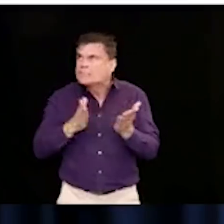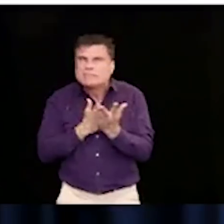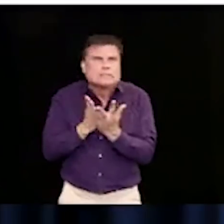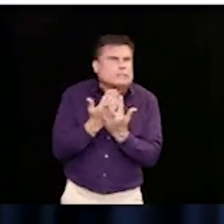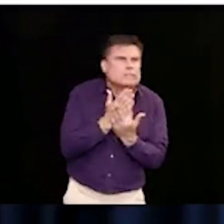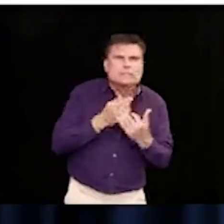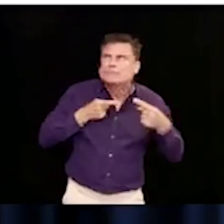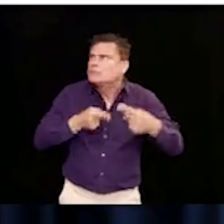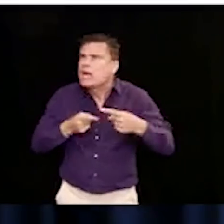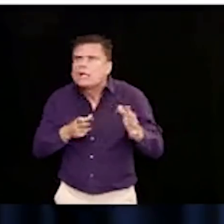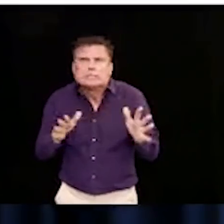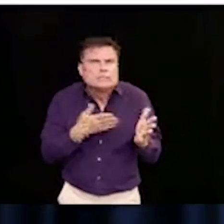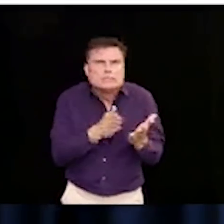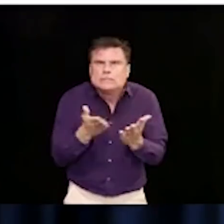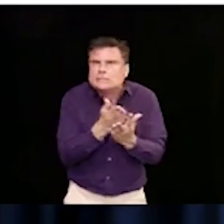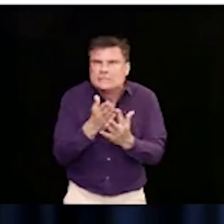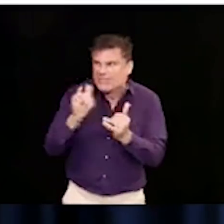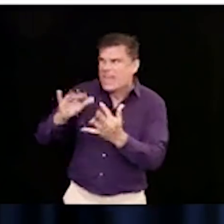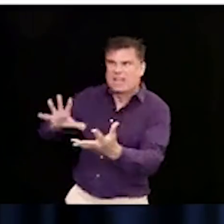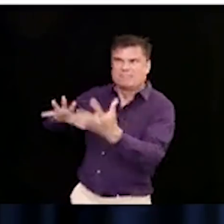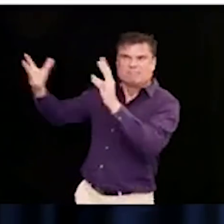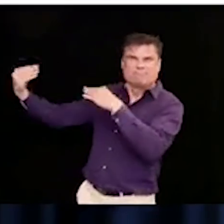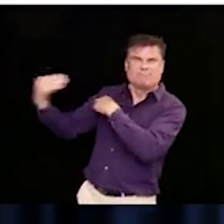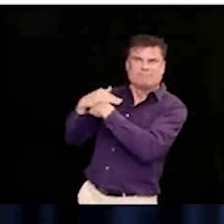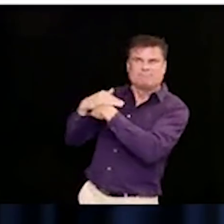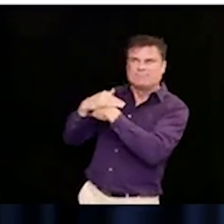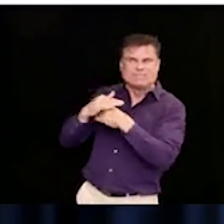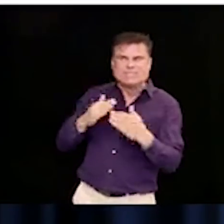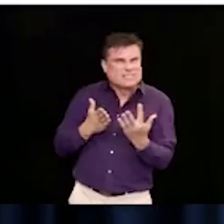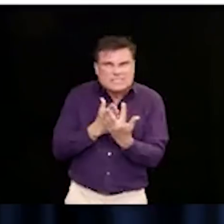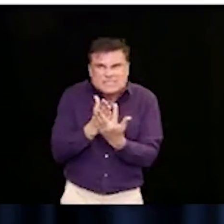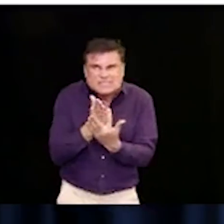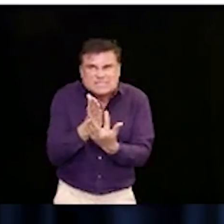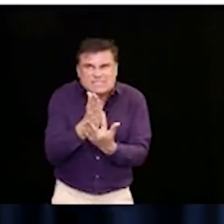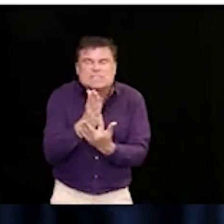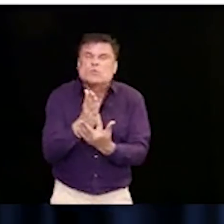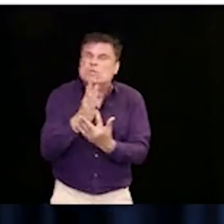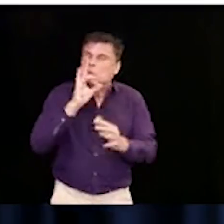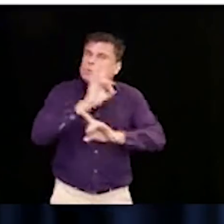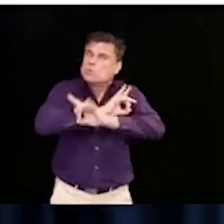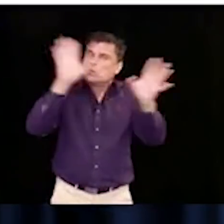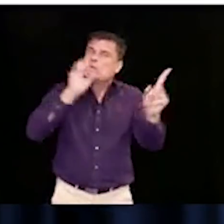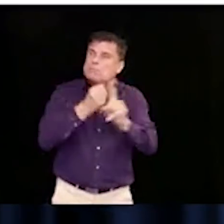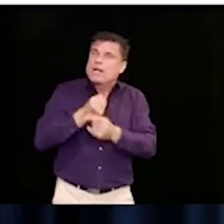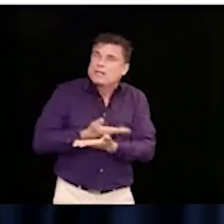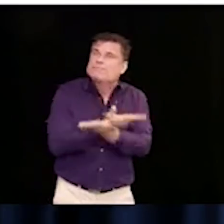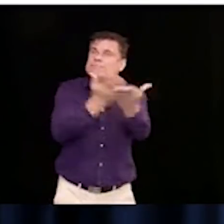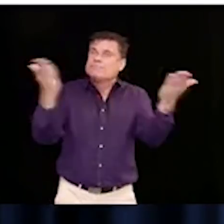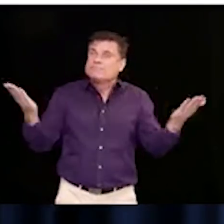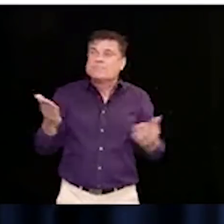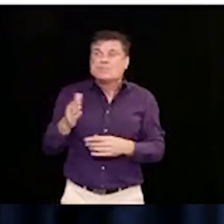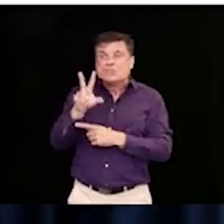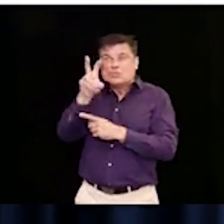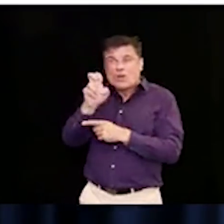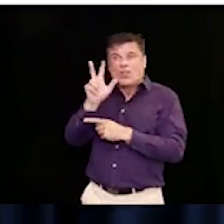and economic crisis together. The impacts have been great. BC has lost